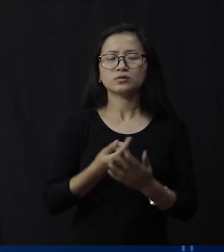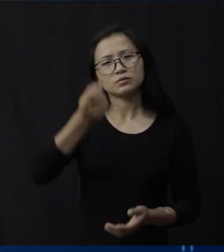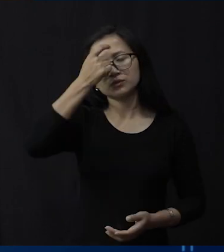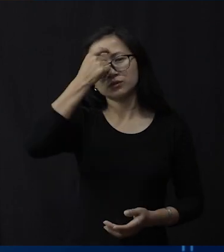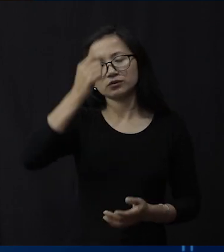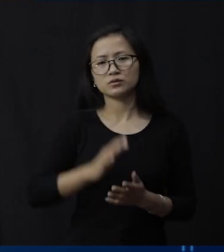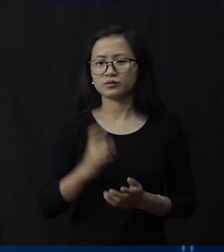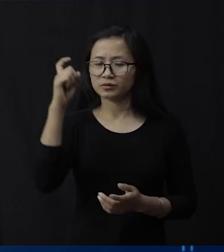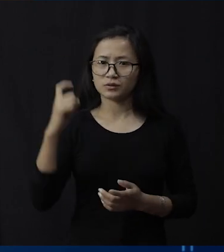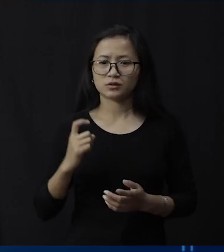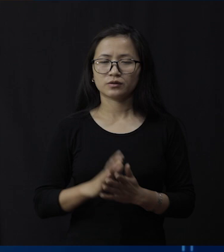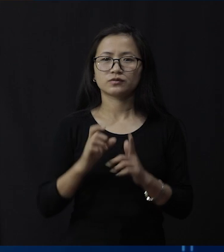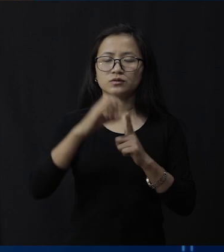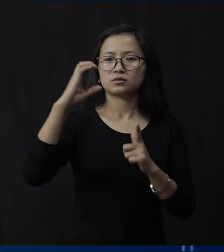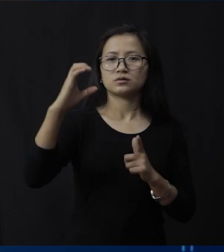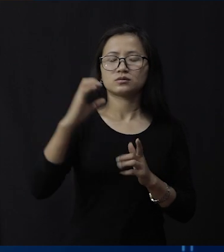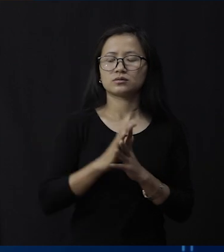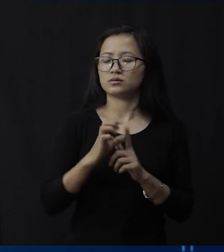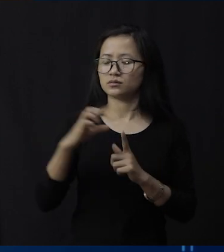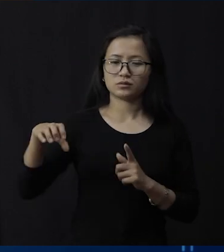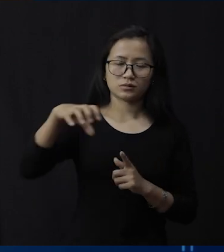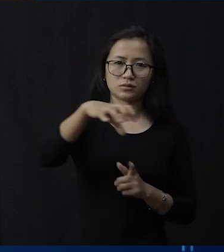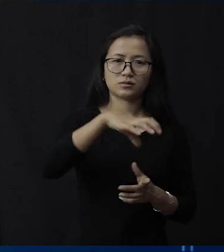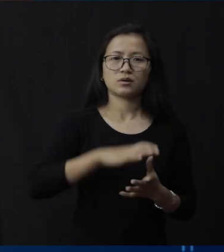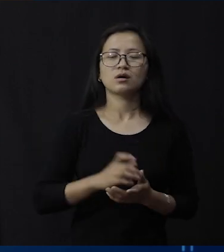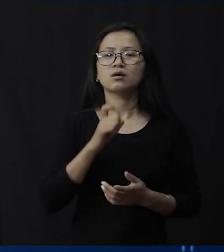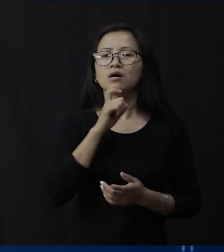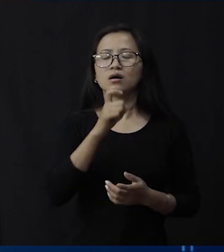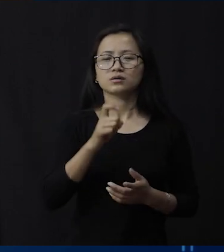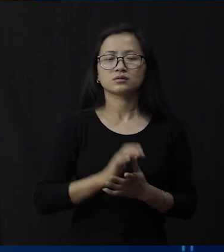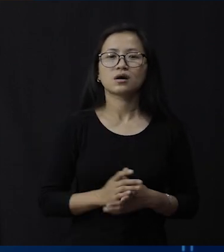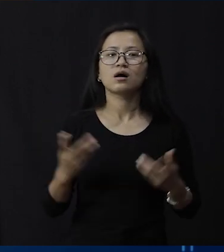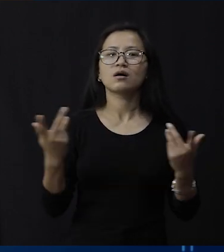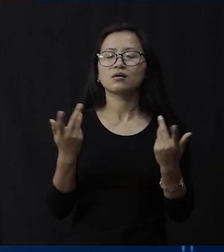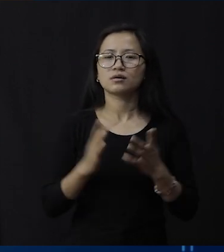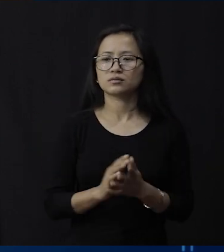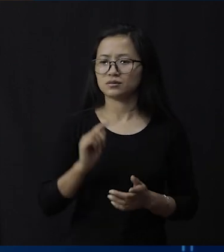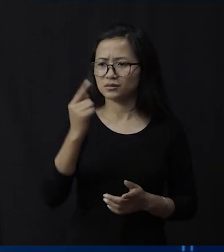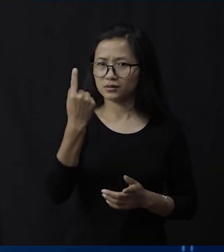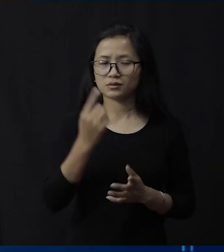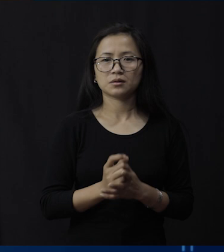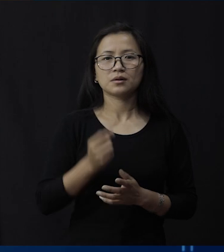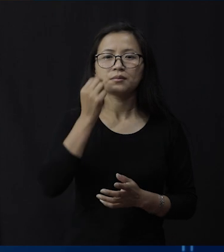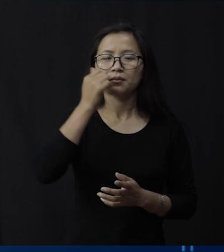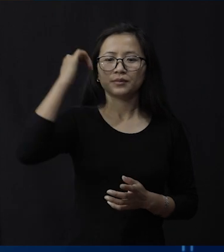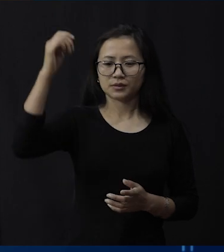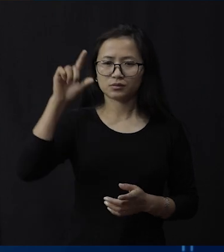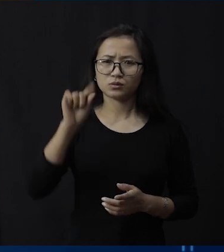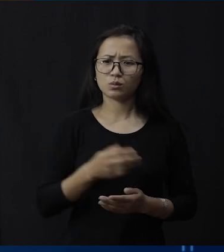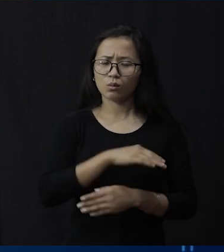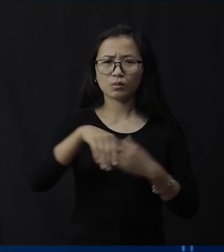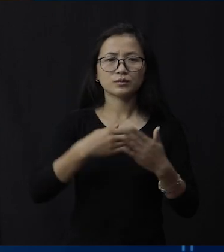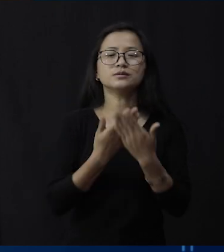problems, all the needs of the district, right? So Lanu asked his father, how can a single man do all these things?